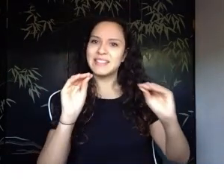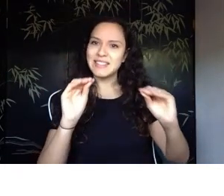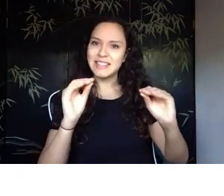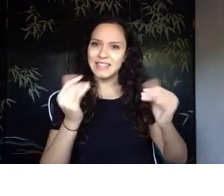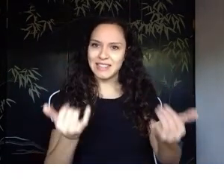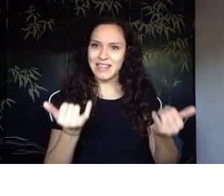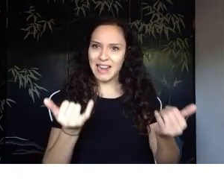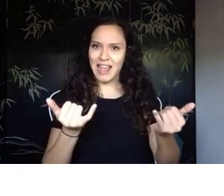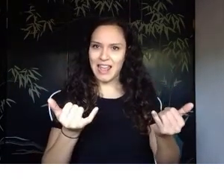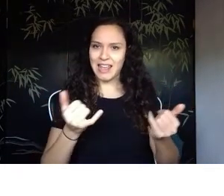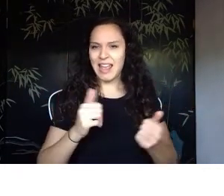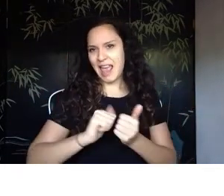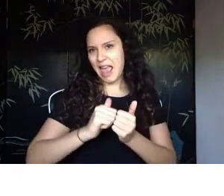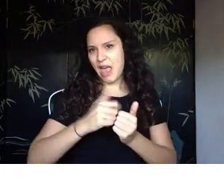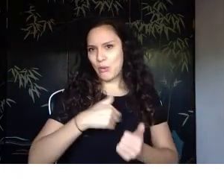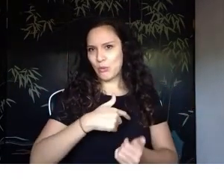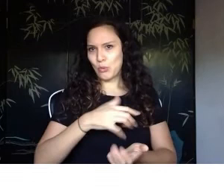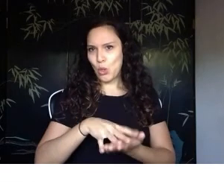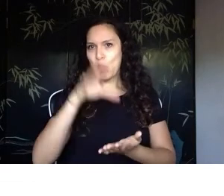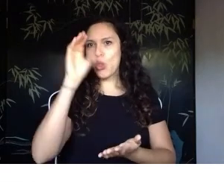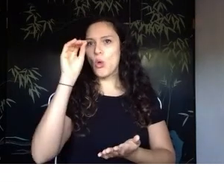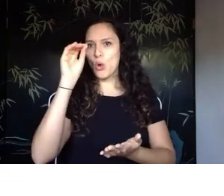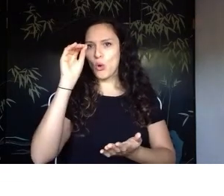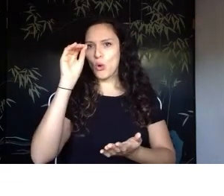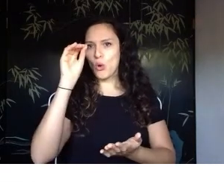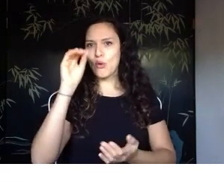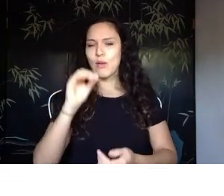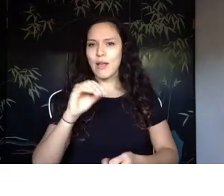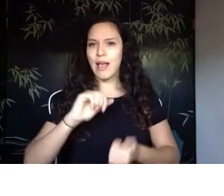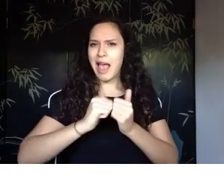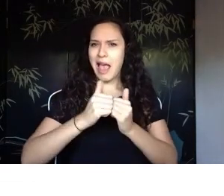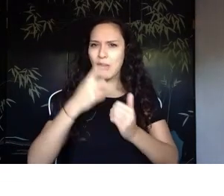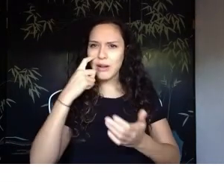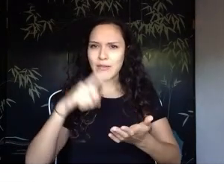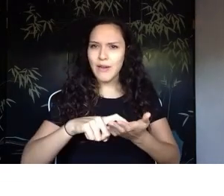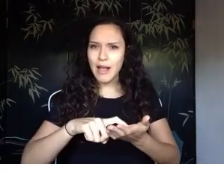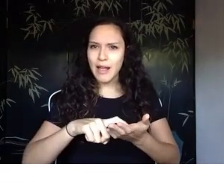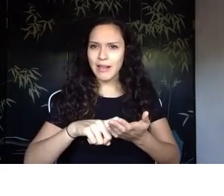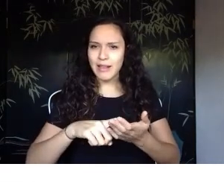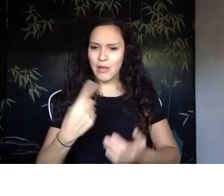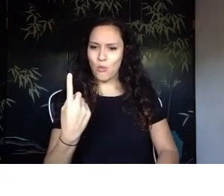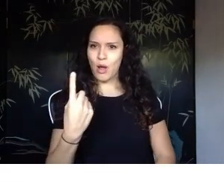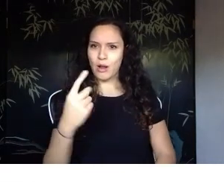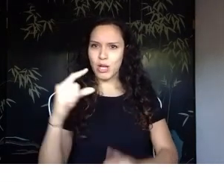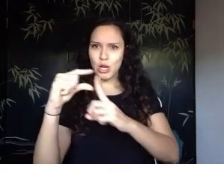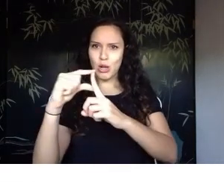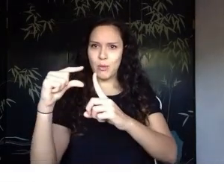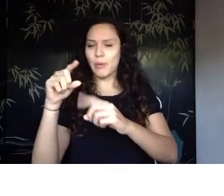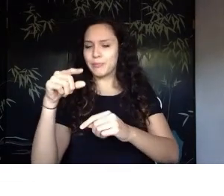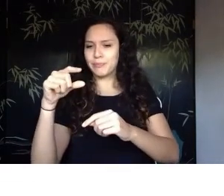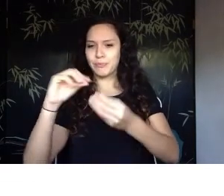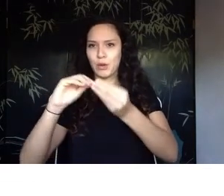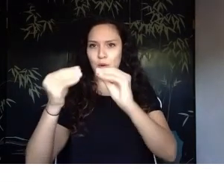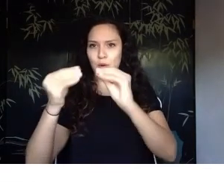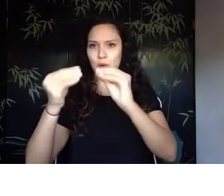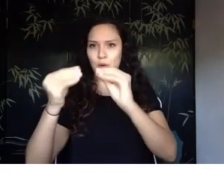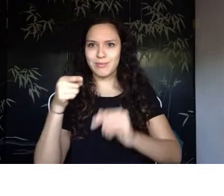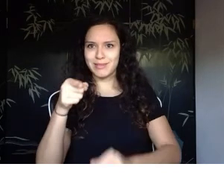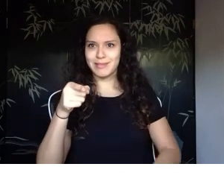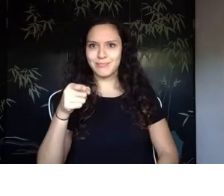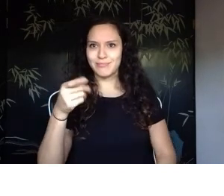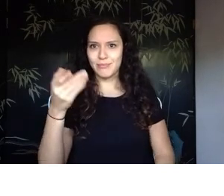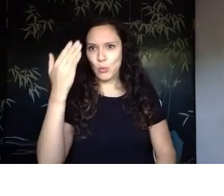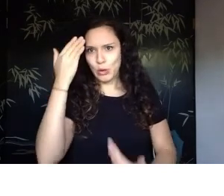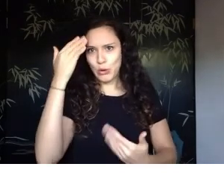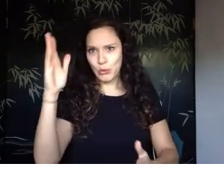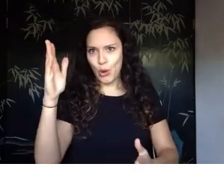That's where the next slide comes in. Well, sorry, that's what we're going to be learning throughout this whole lesson. How to find that missing